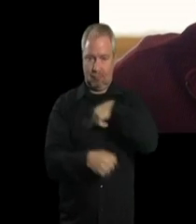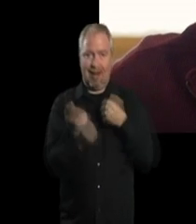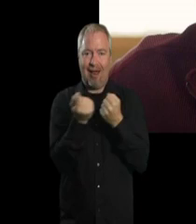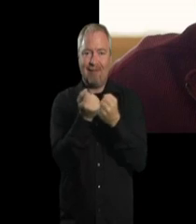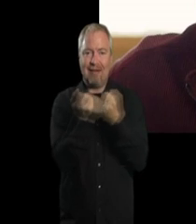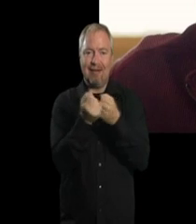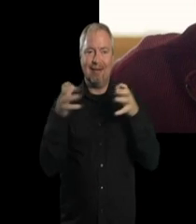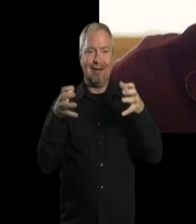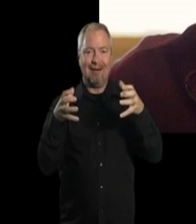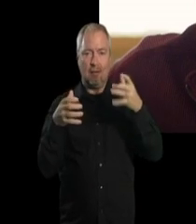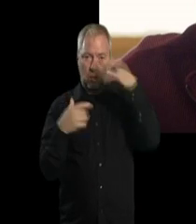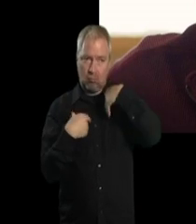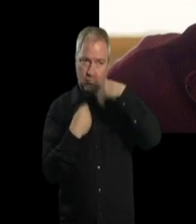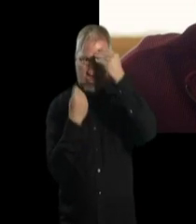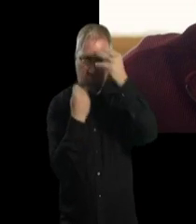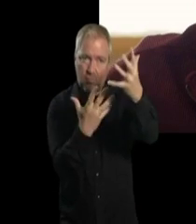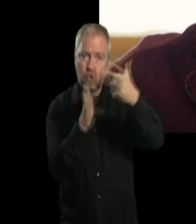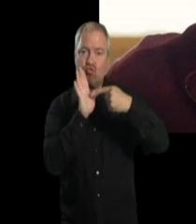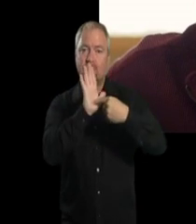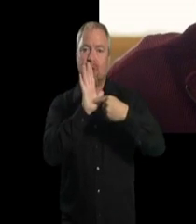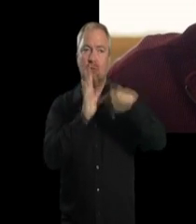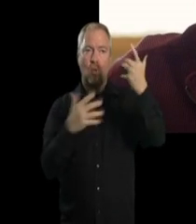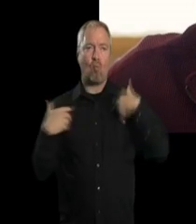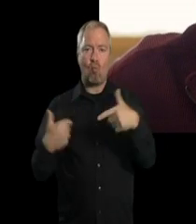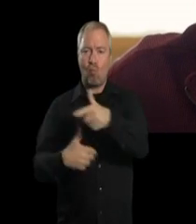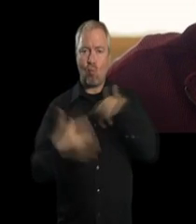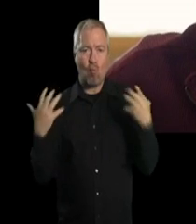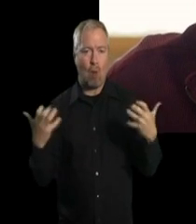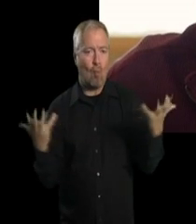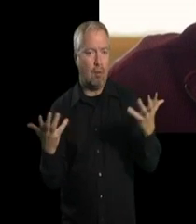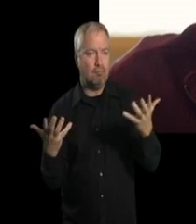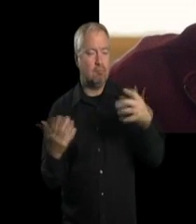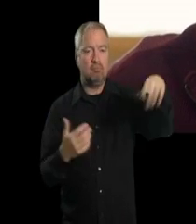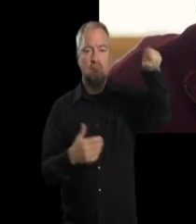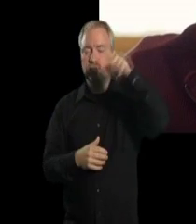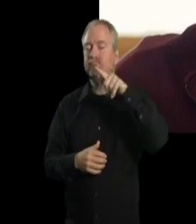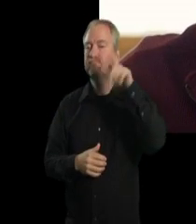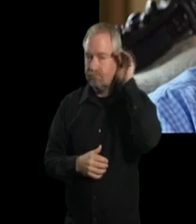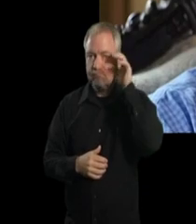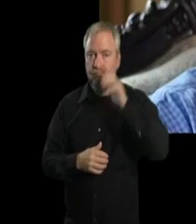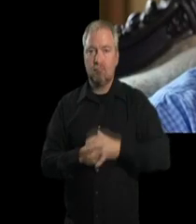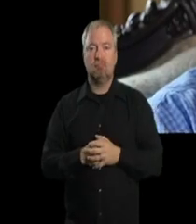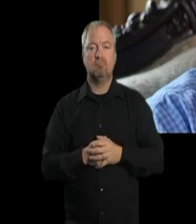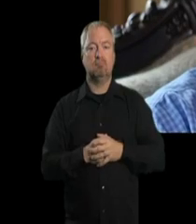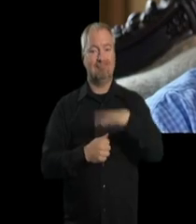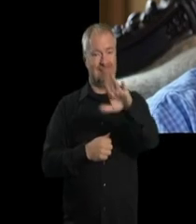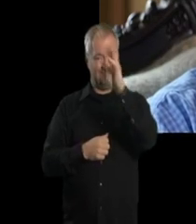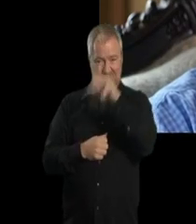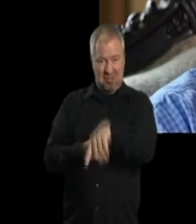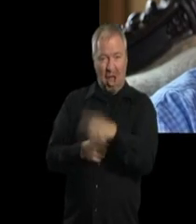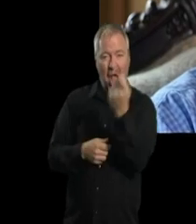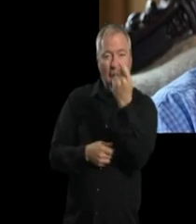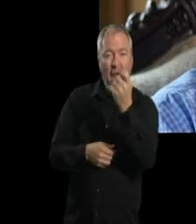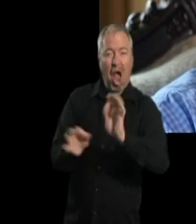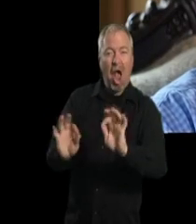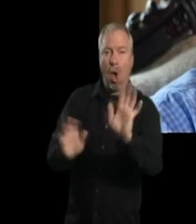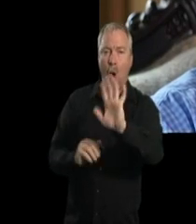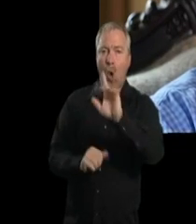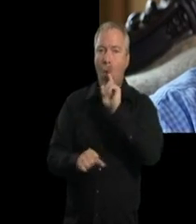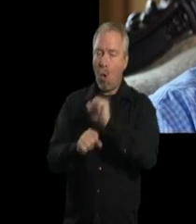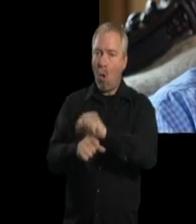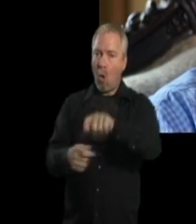advocates, told our representative what we wanted him to do, and he listened. It's not such a big deal as you think it